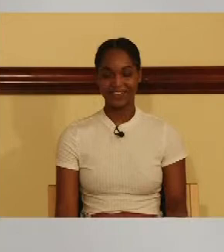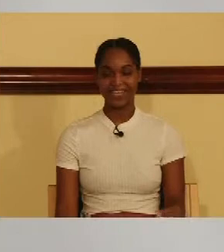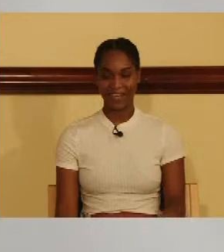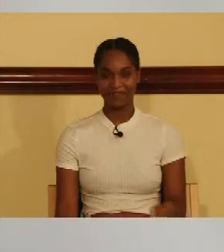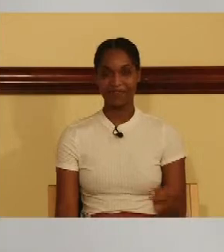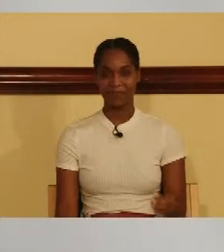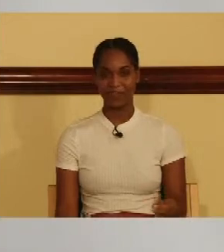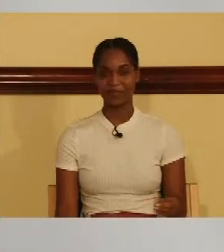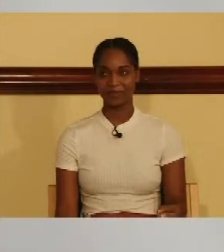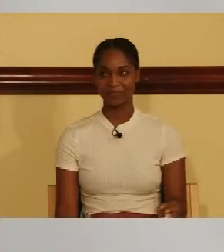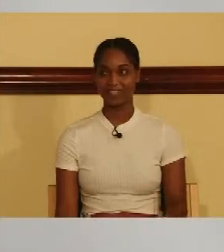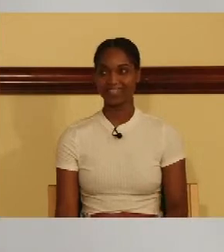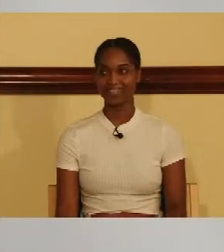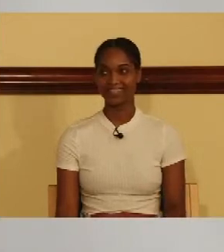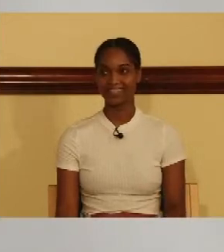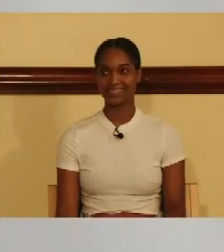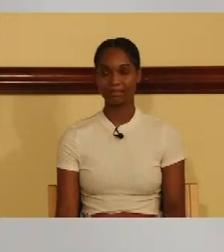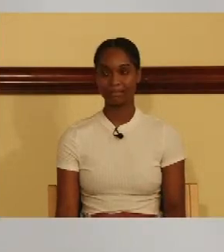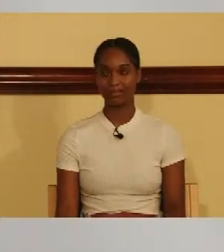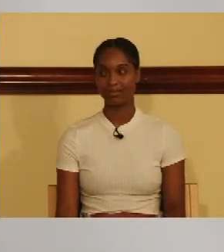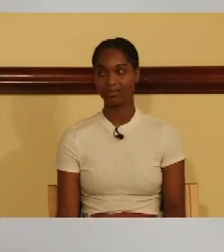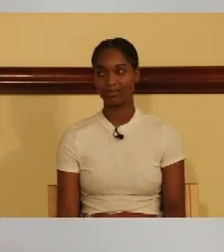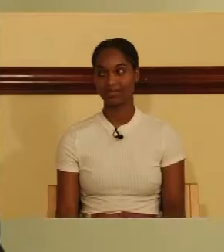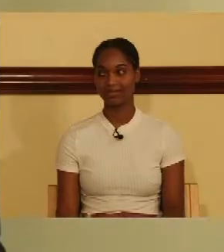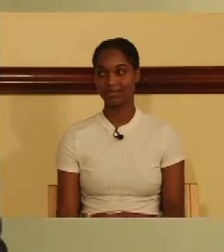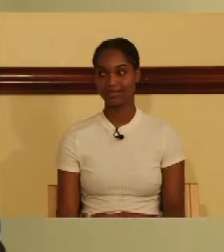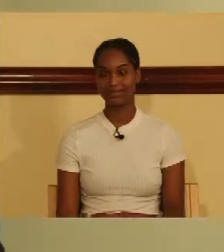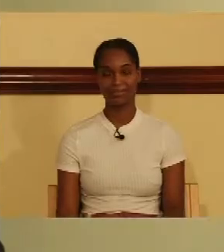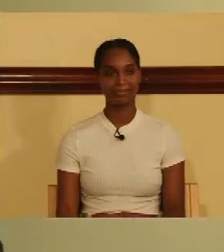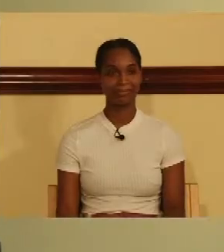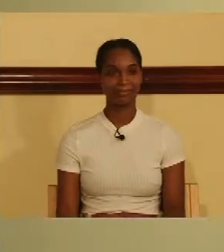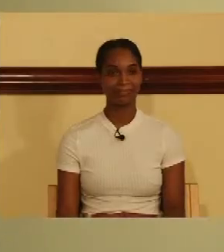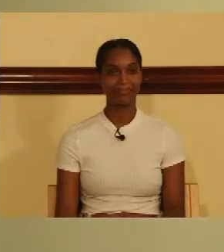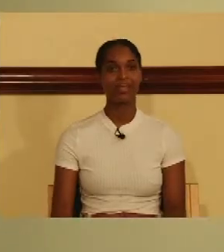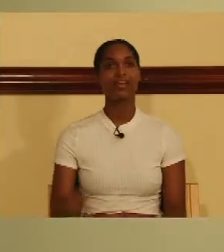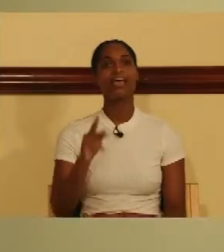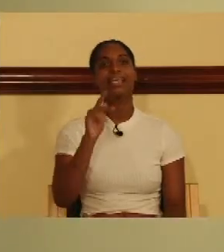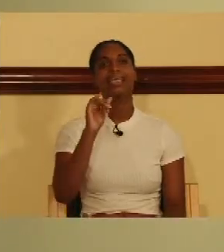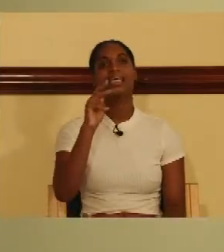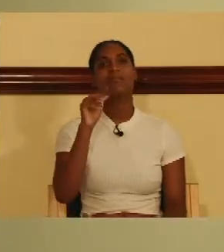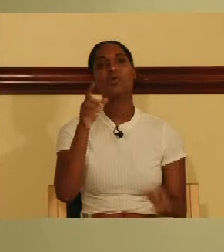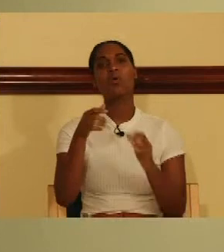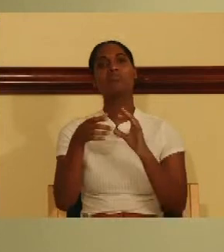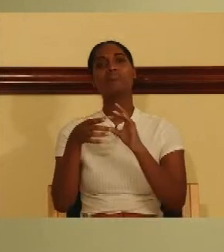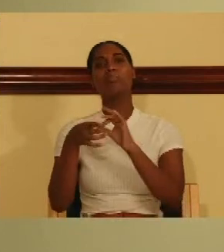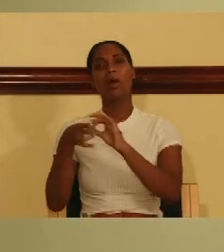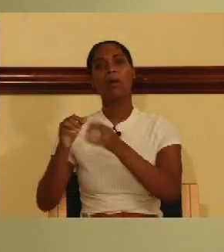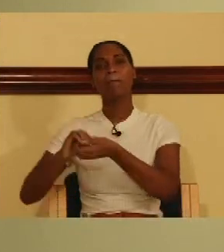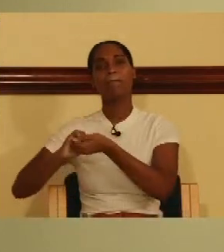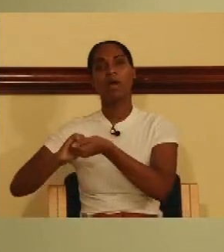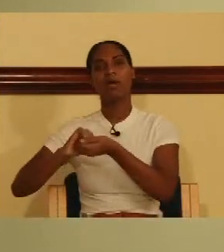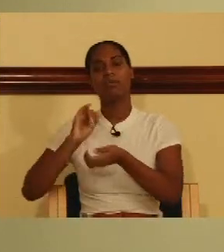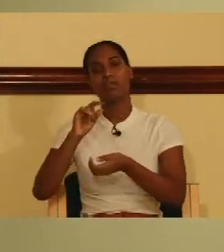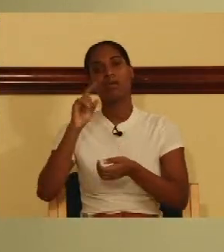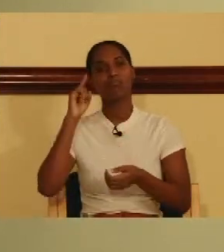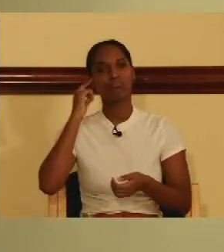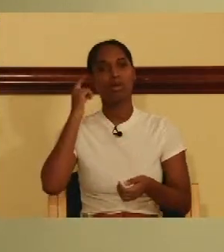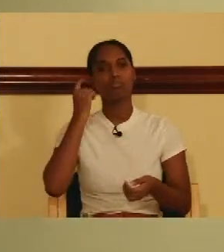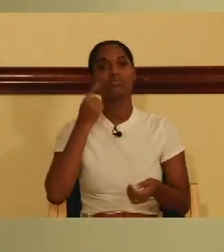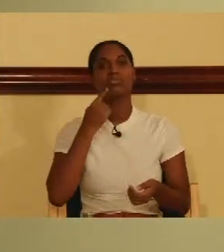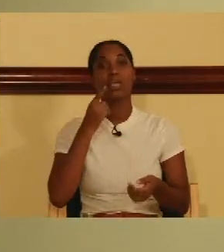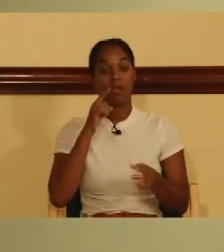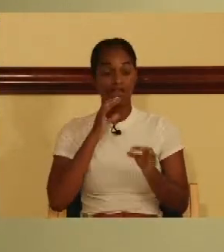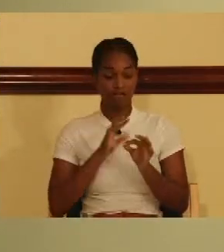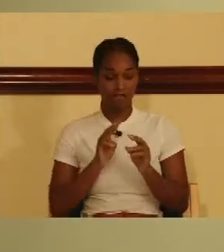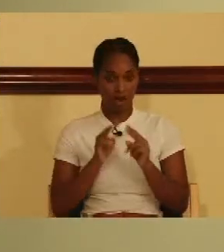now time for more improvement. Indeed. Now, Kim, those partnerships that Andre has mentioned, they're very